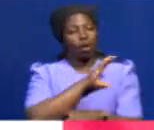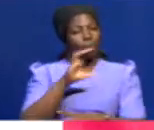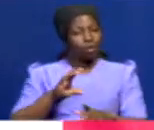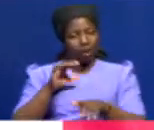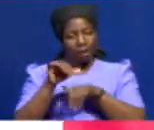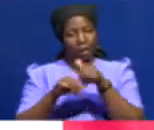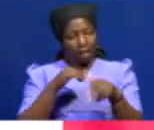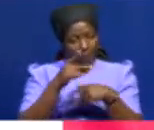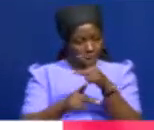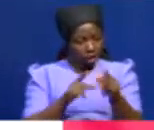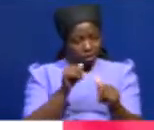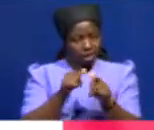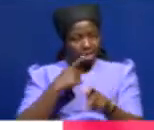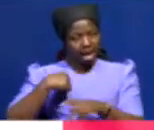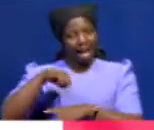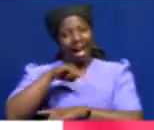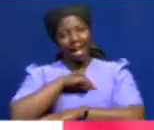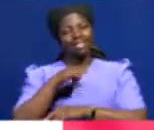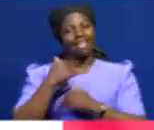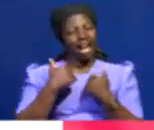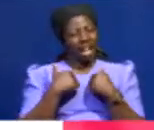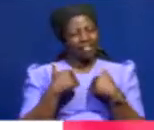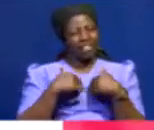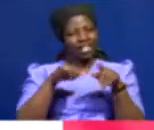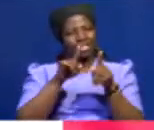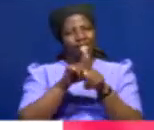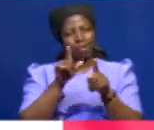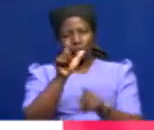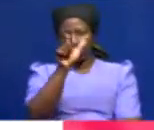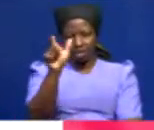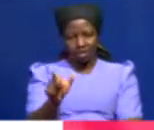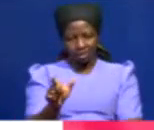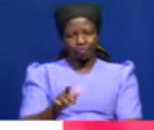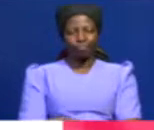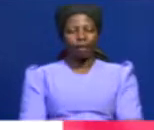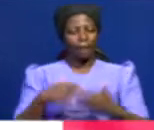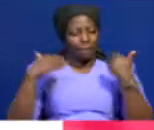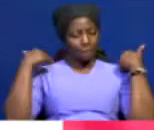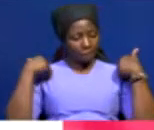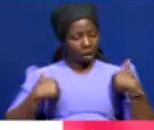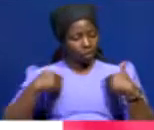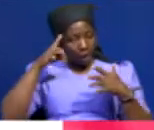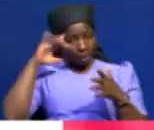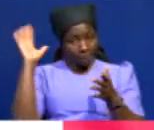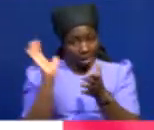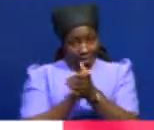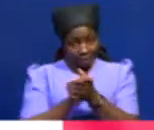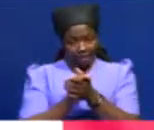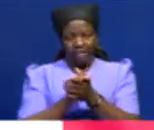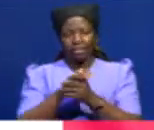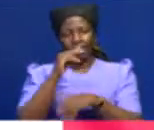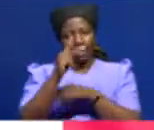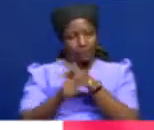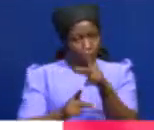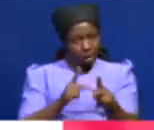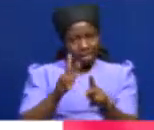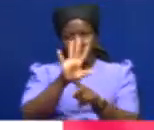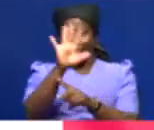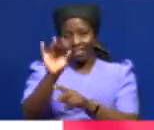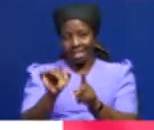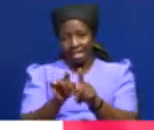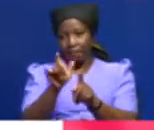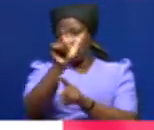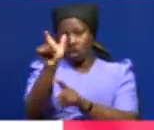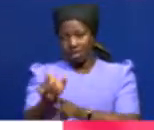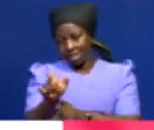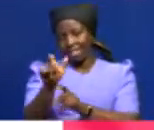progress we are taking as a continent. I believe the progress Africa as a continent is